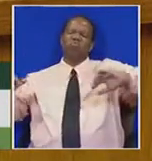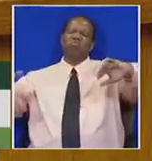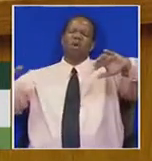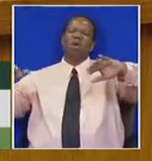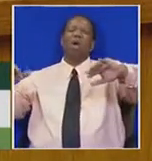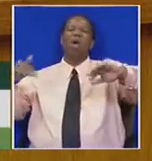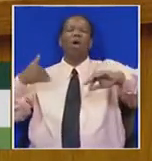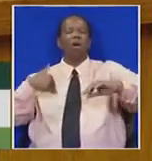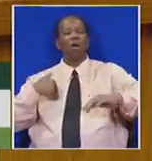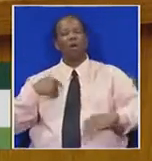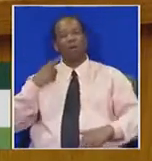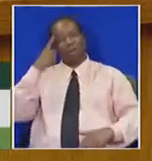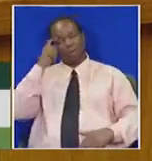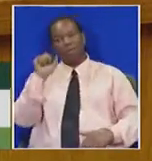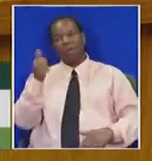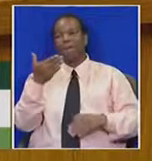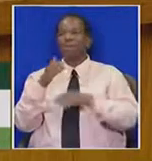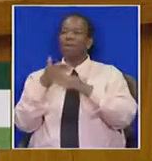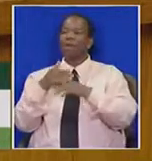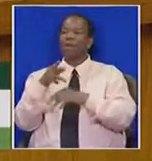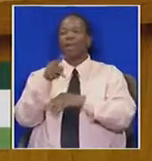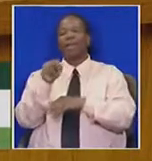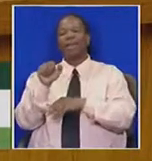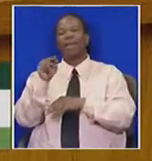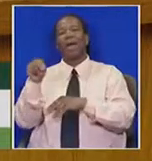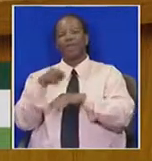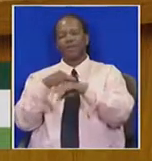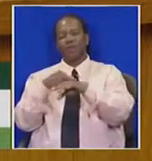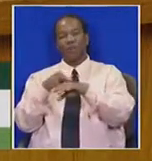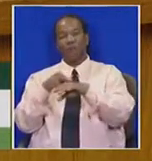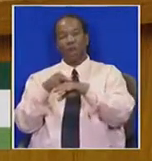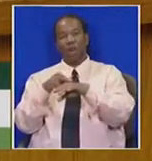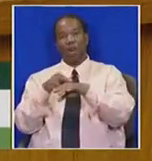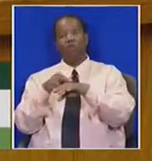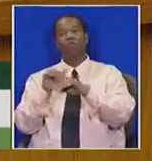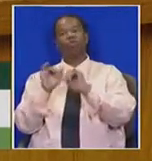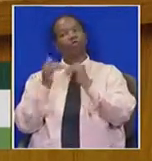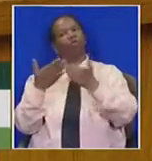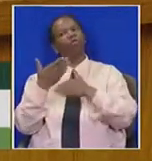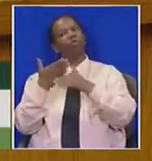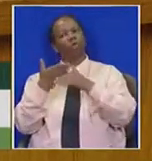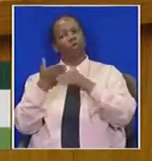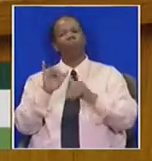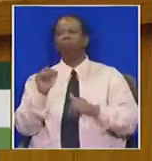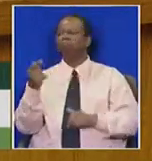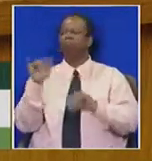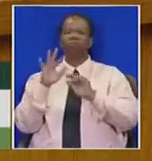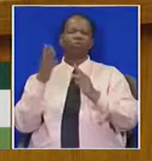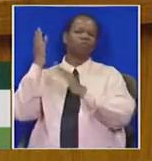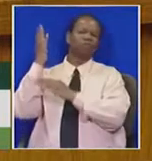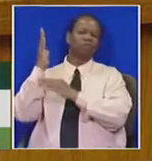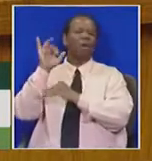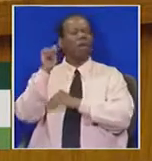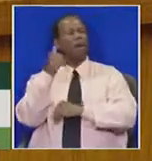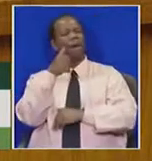work of building a non-racial society is fully on track. They believed in you when you assured them at the